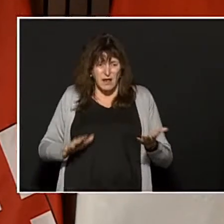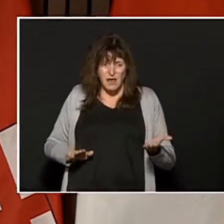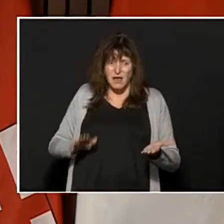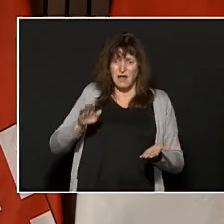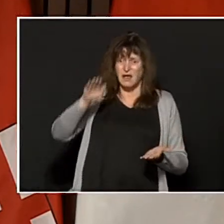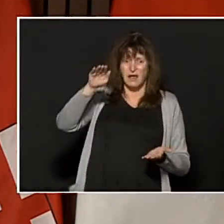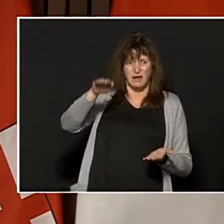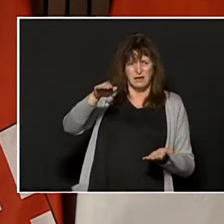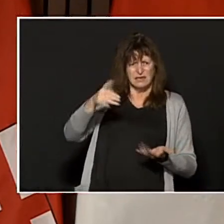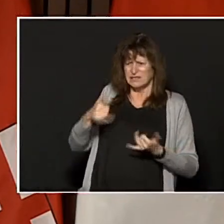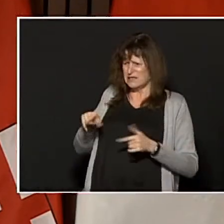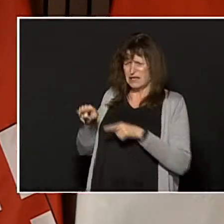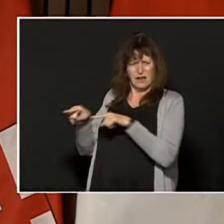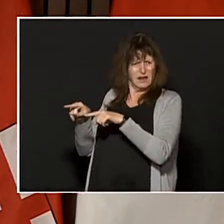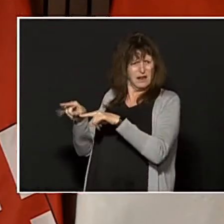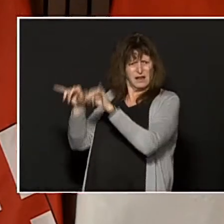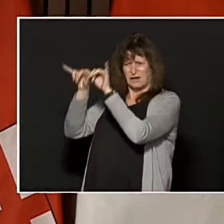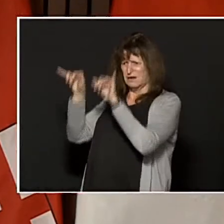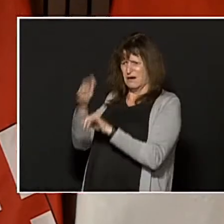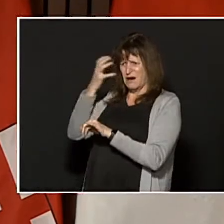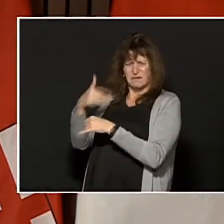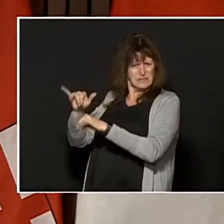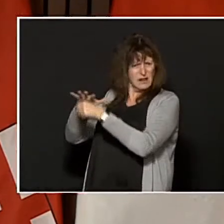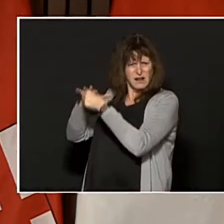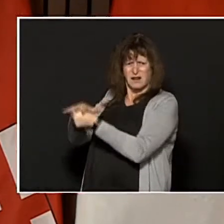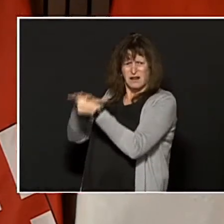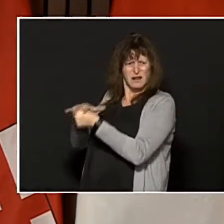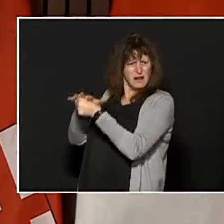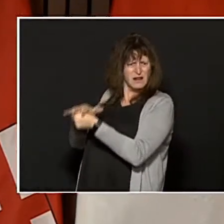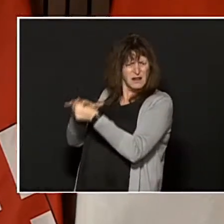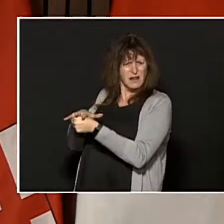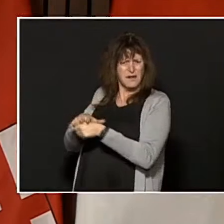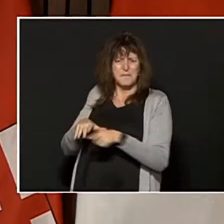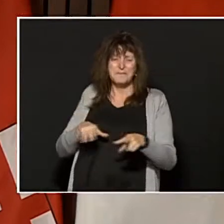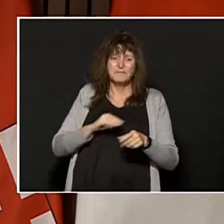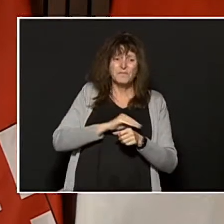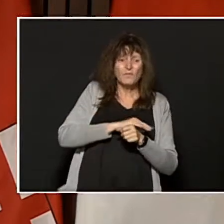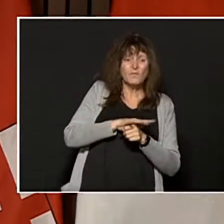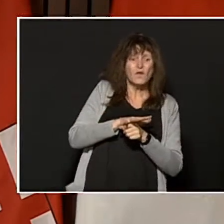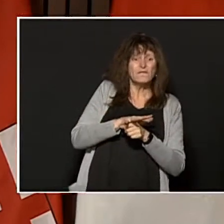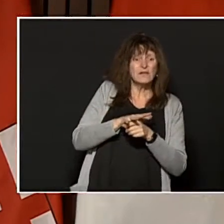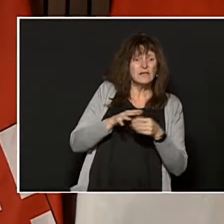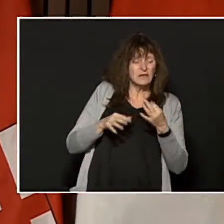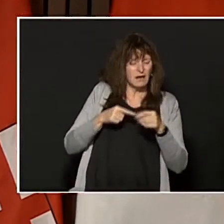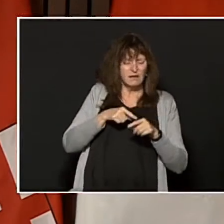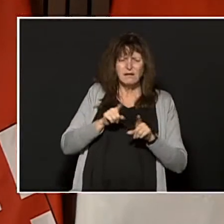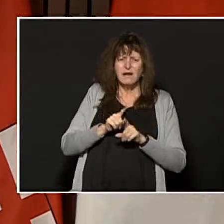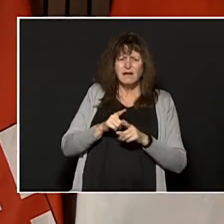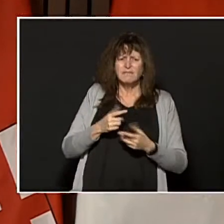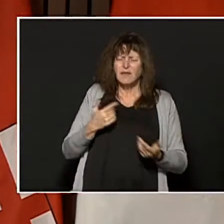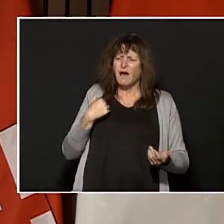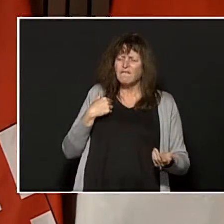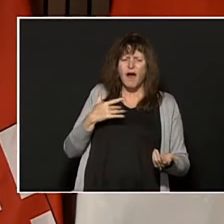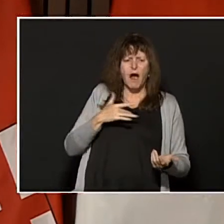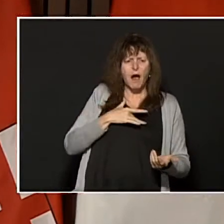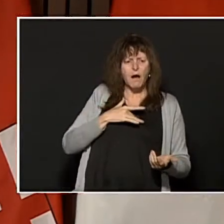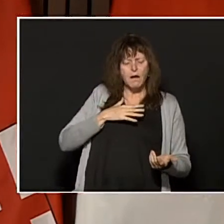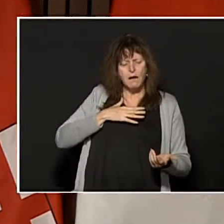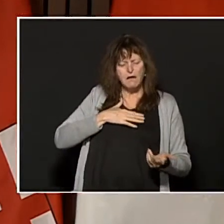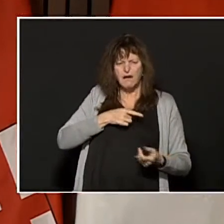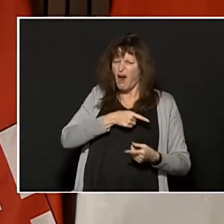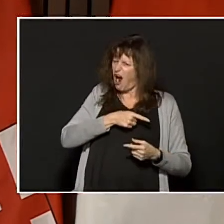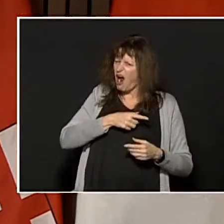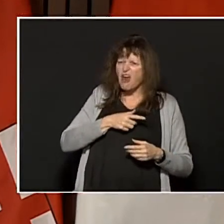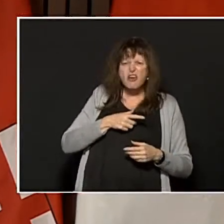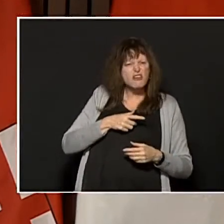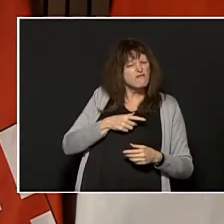Other stories have shown this week how ruthless COVID-19 can be. We have to be equally ruthless with this disease, and we need to commit to getting our